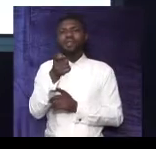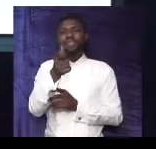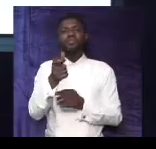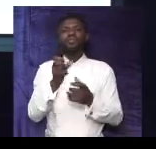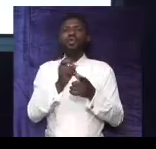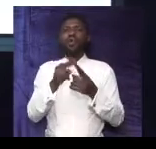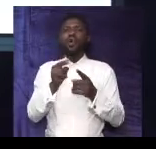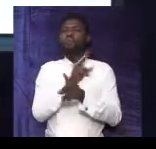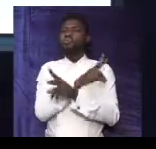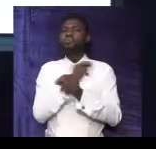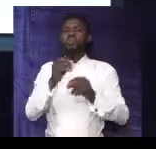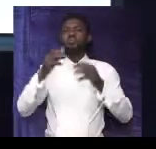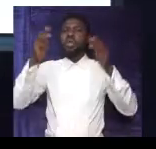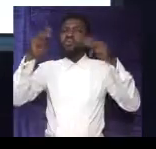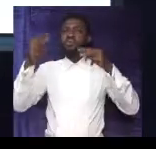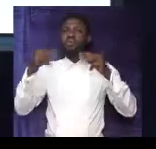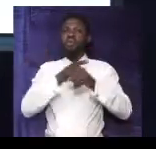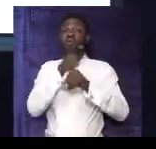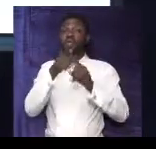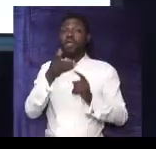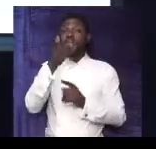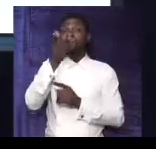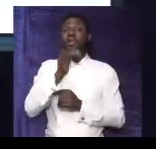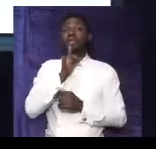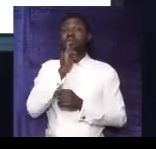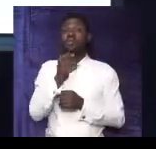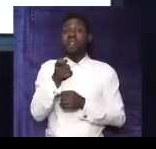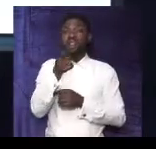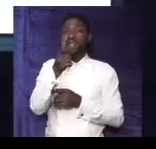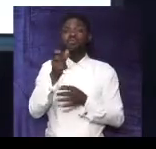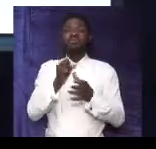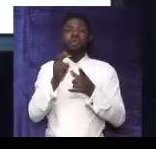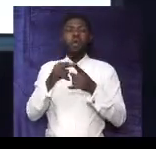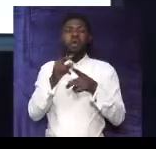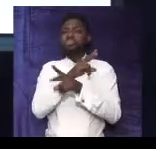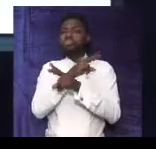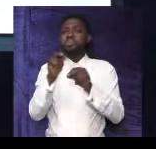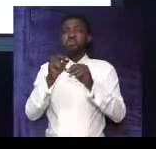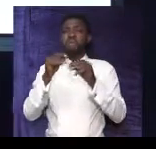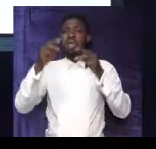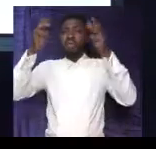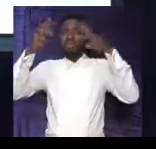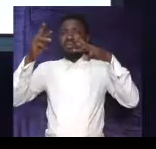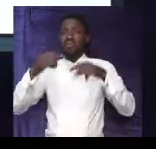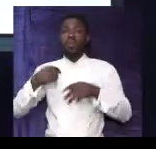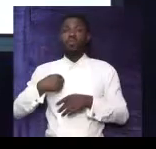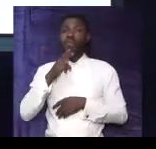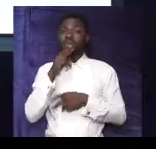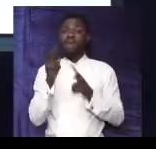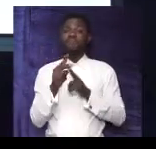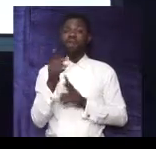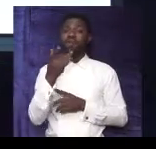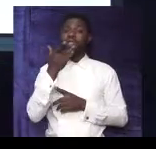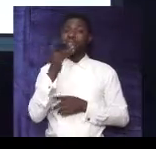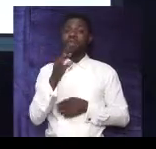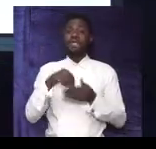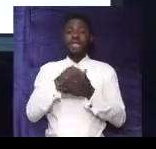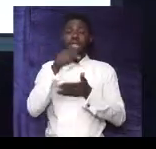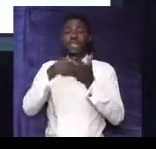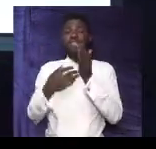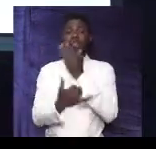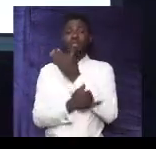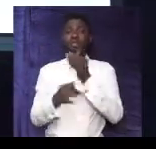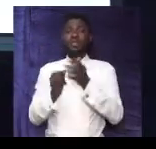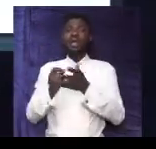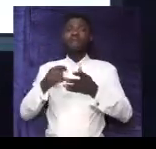little or no rain. It's a period when there is little or no rain. We are very lucky in this country that